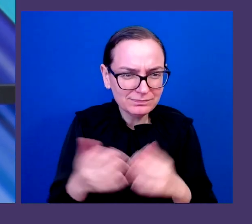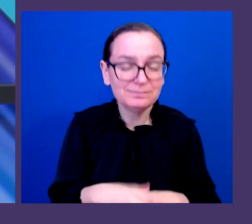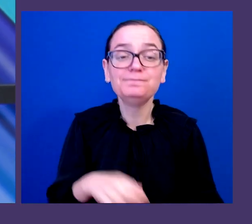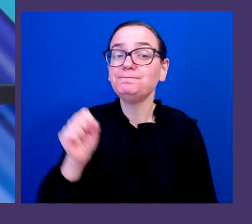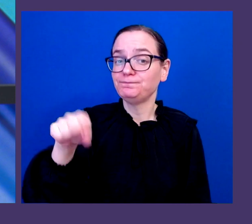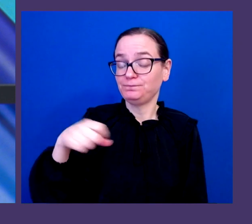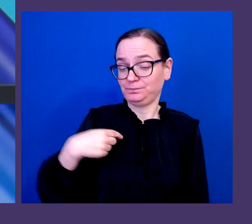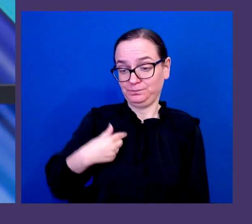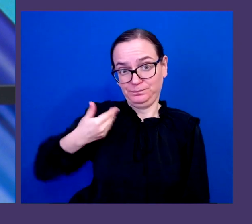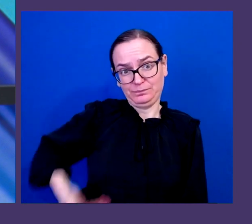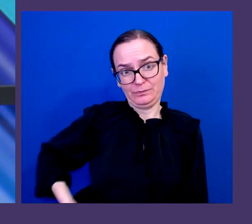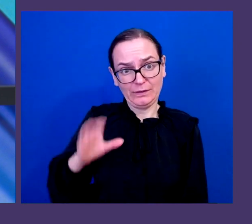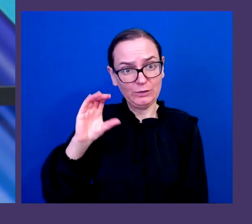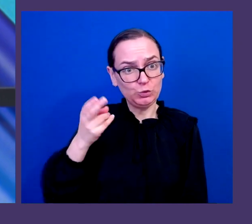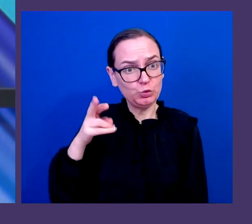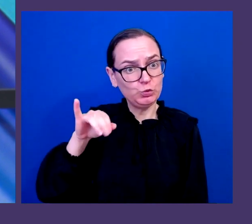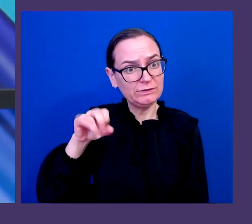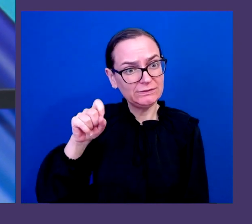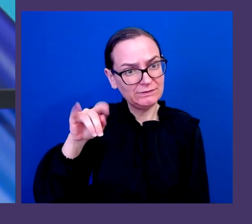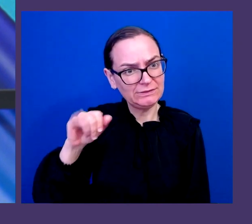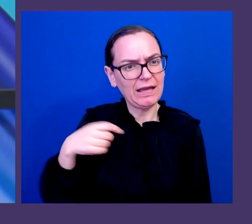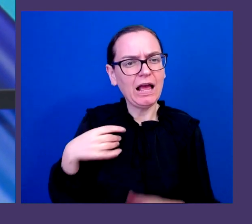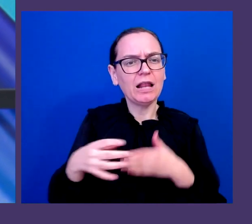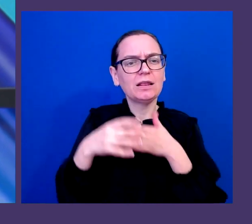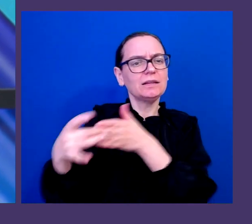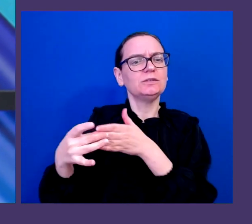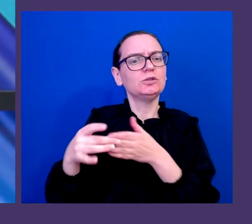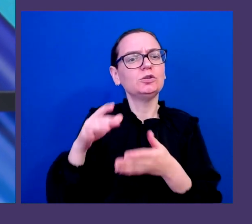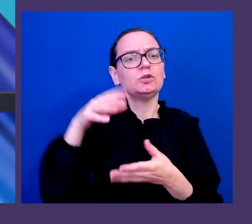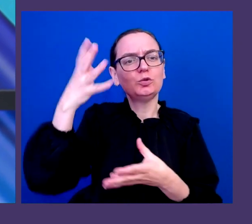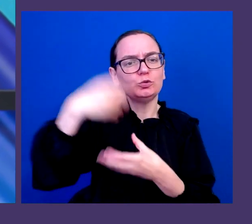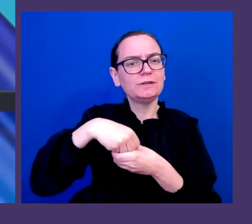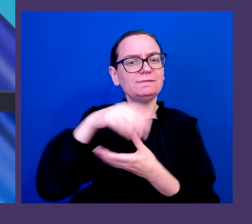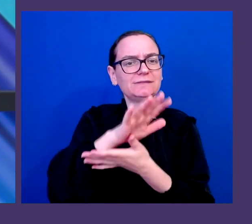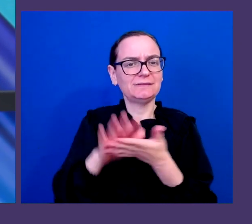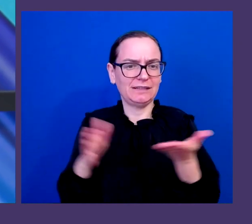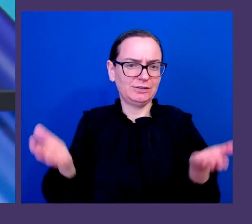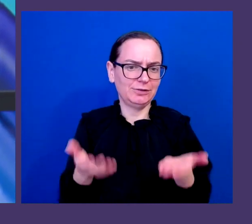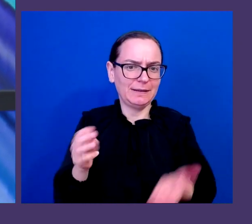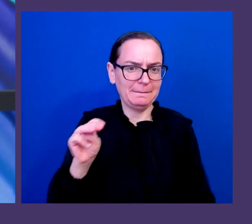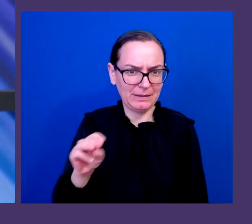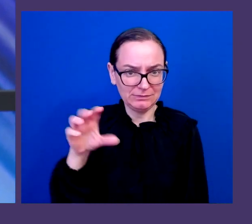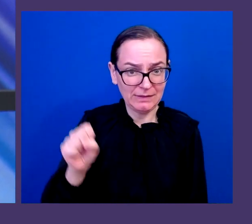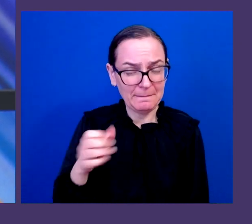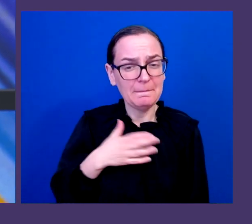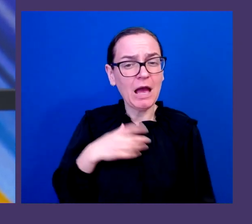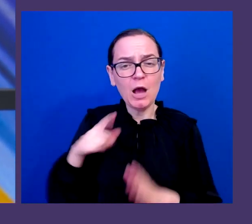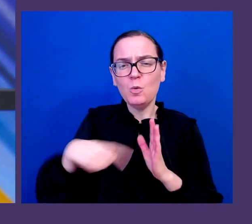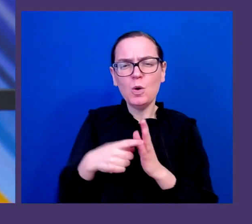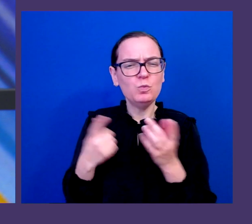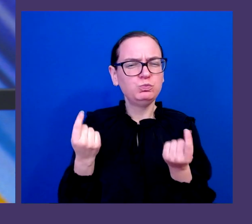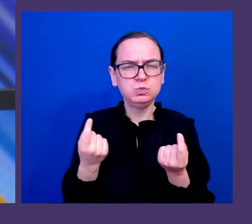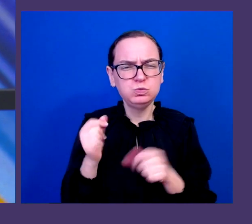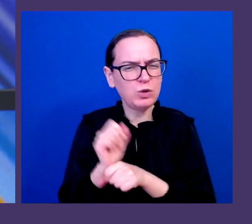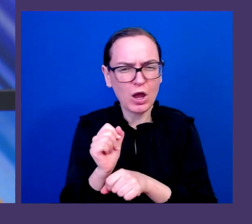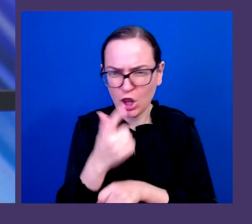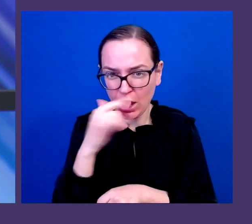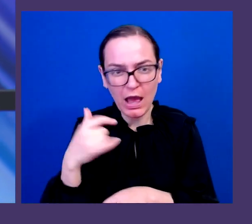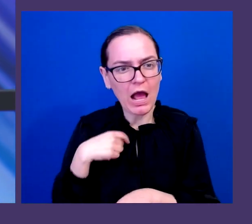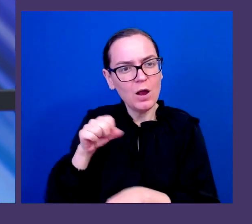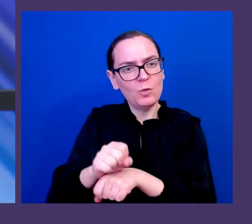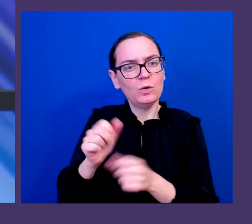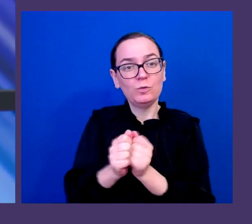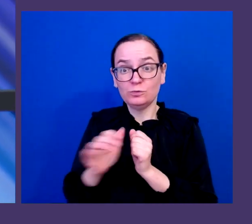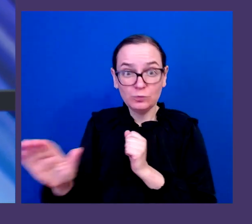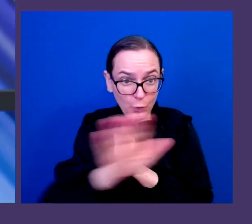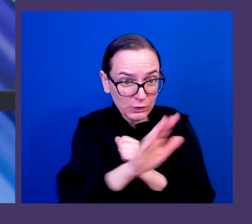at Microsoft. And what I do in my role is I work with your team and many other teams to ensure that our experiences are